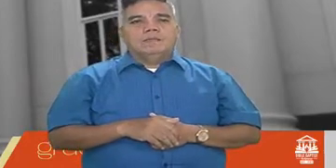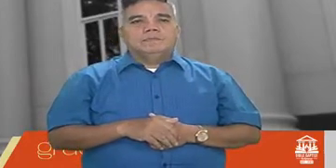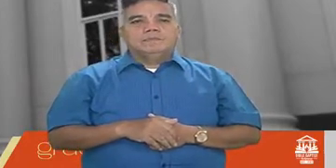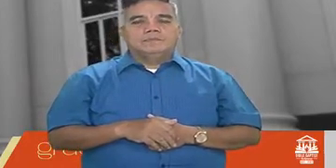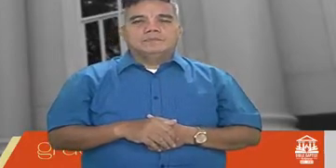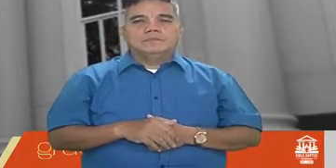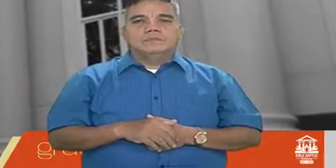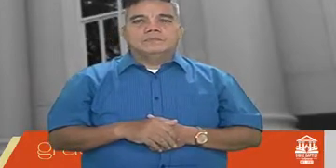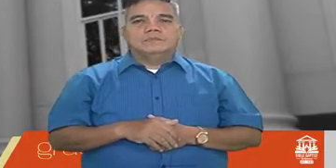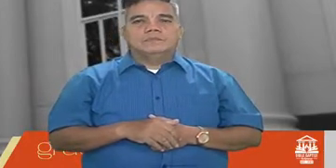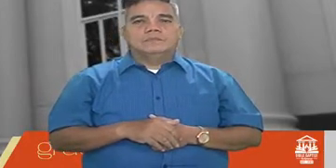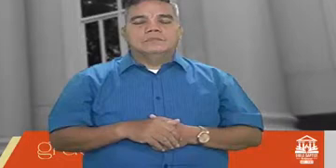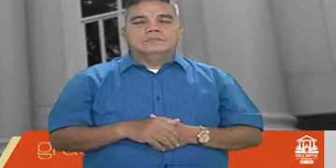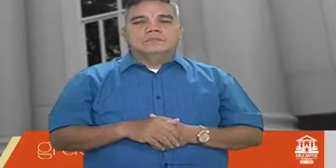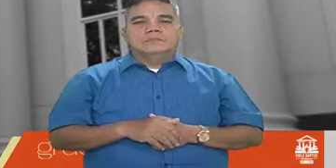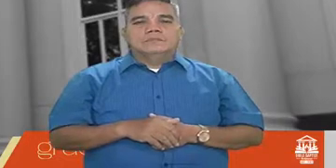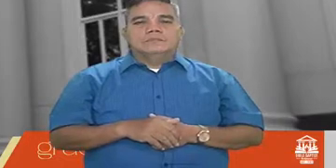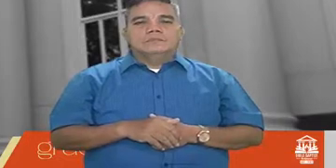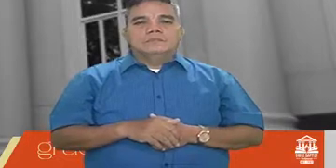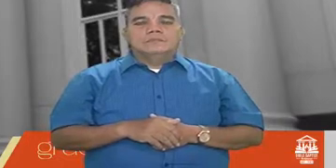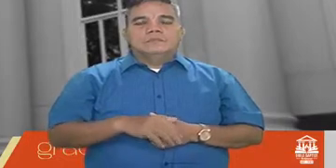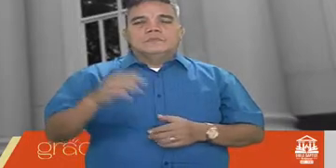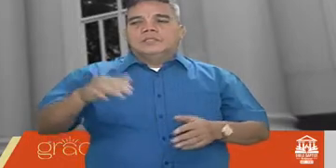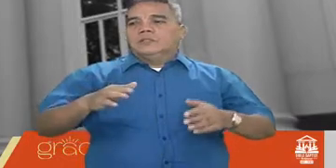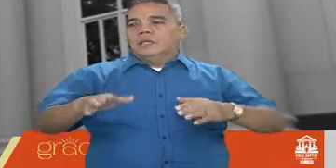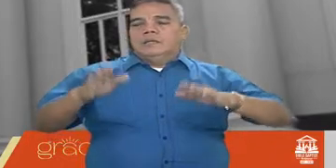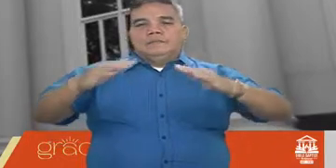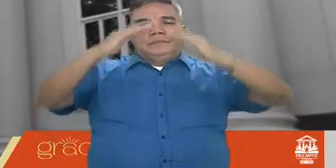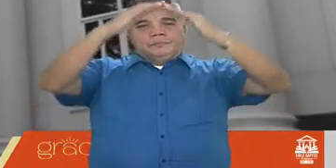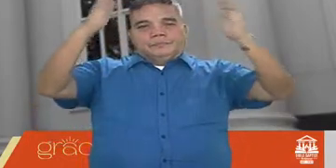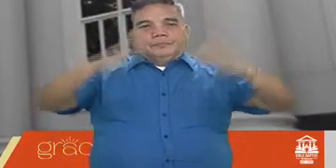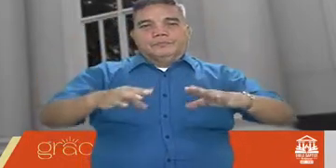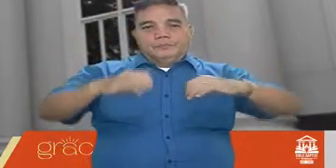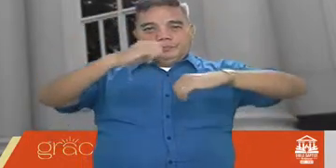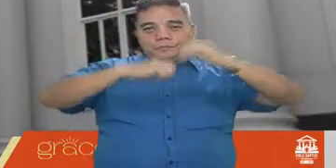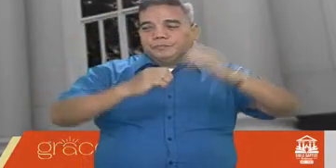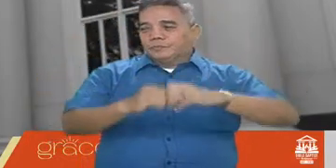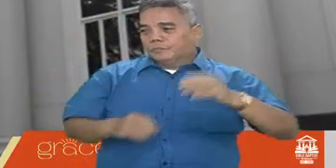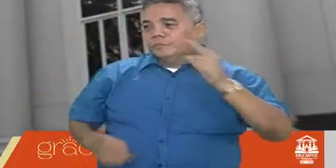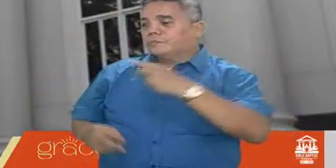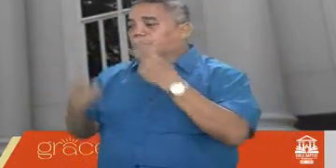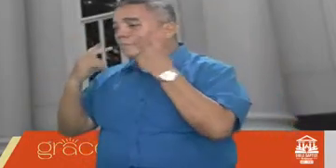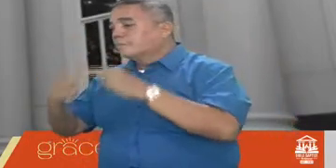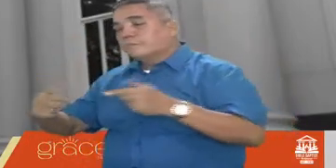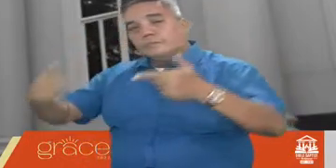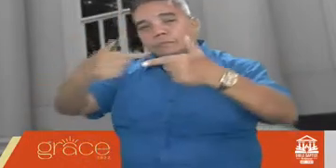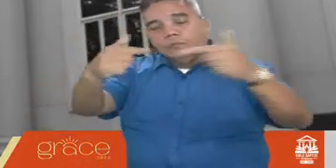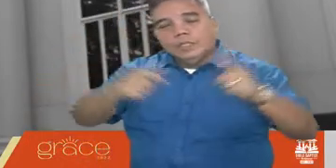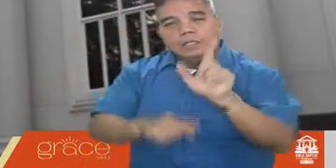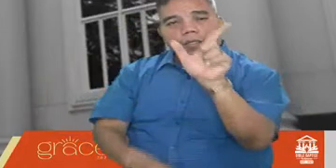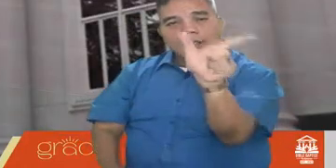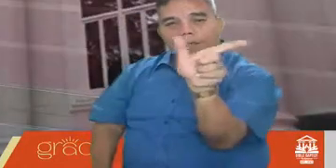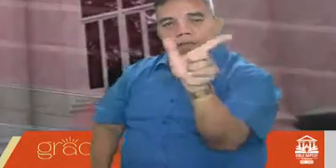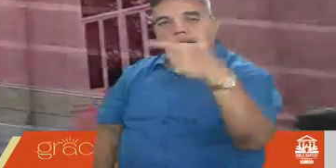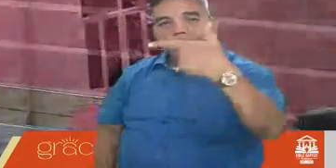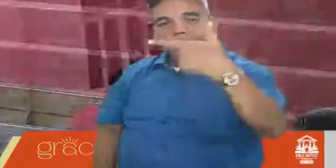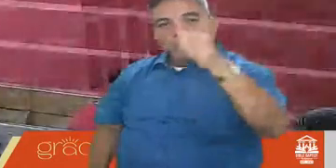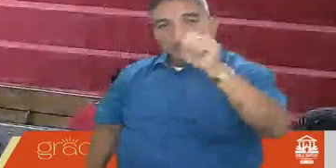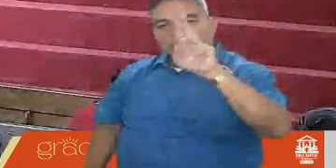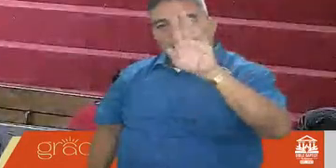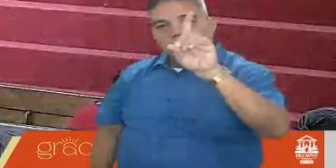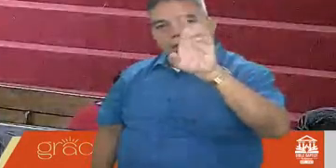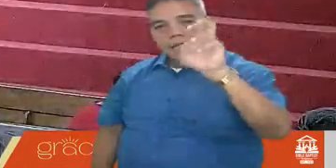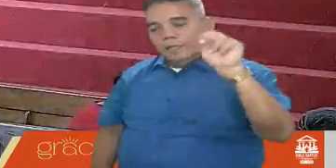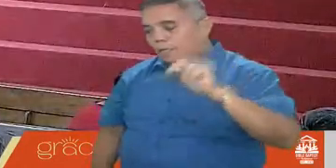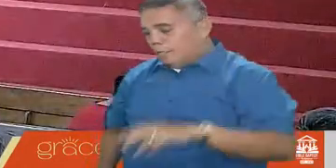Uproot. Dito sa kong taas, doon ako yung mga garden dito. O niya na yung tubo, o niya sa duha ka simana, wala na akong